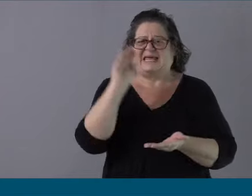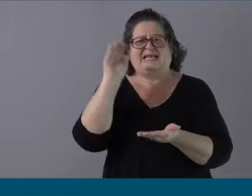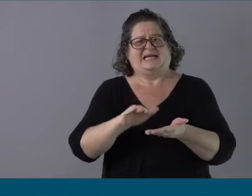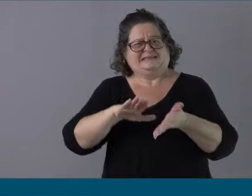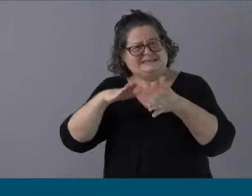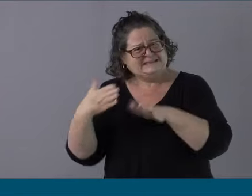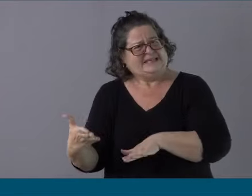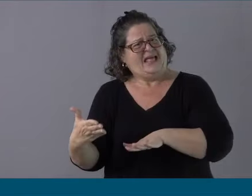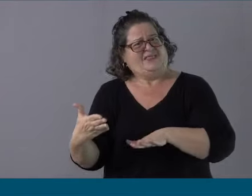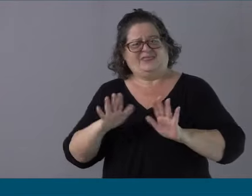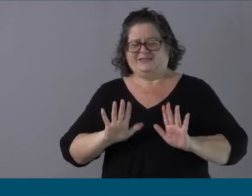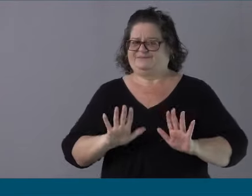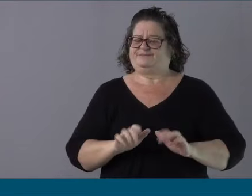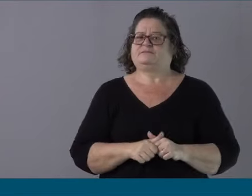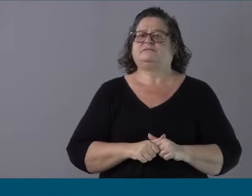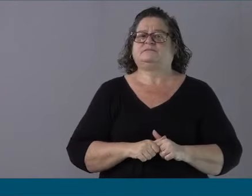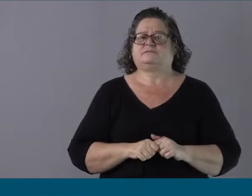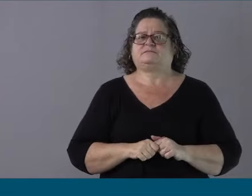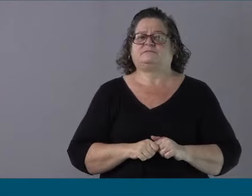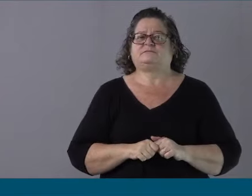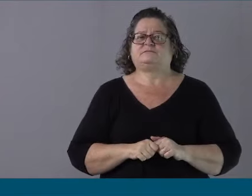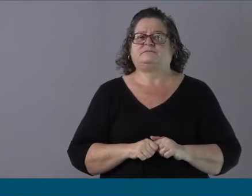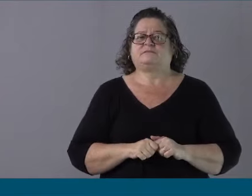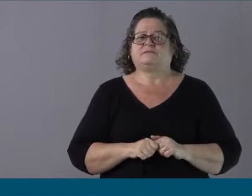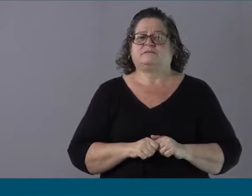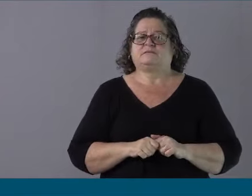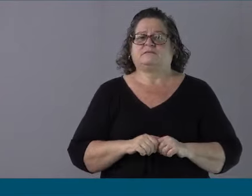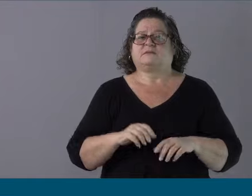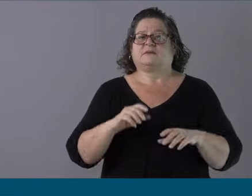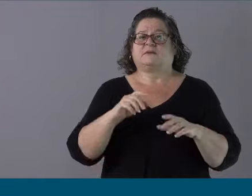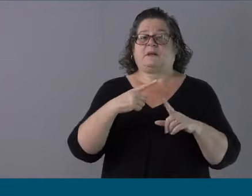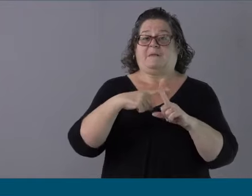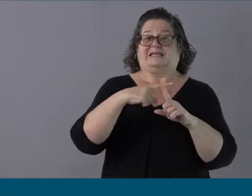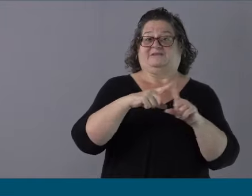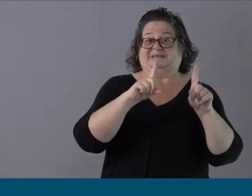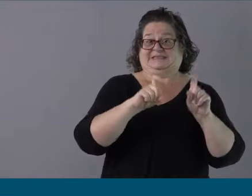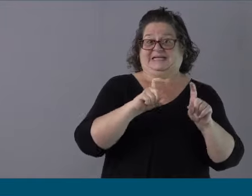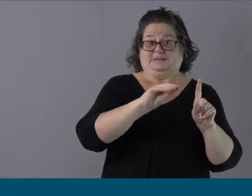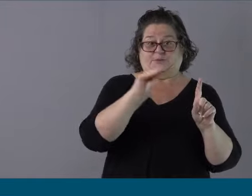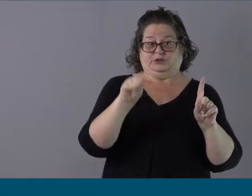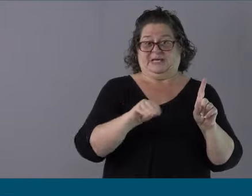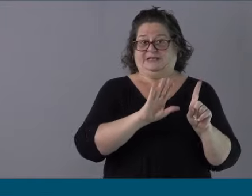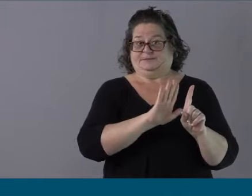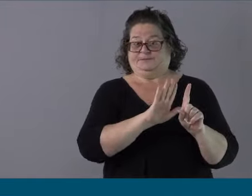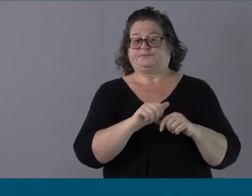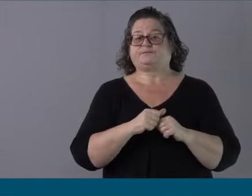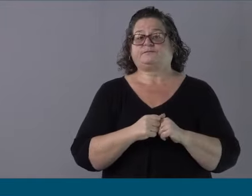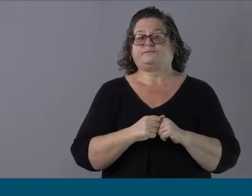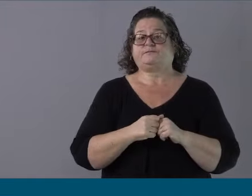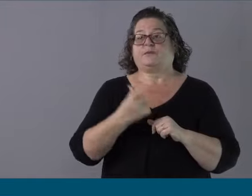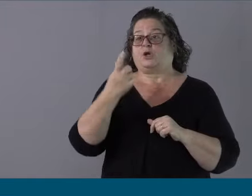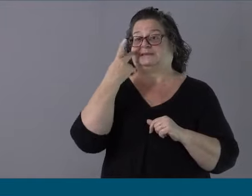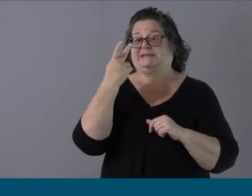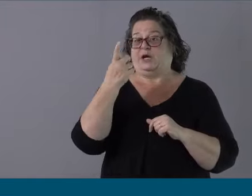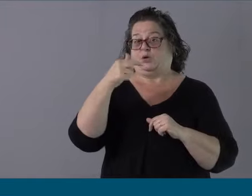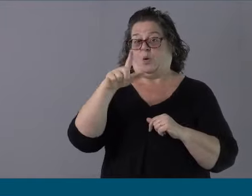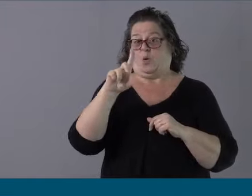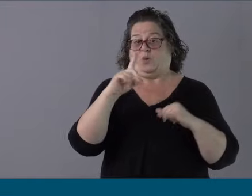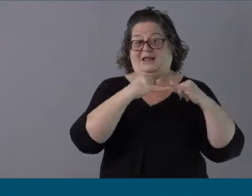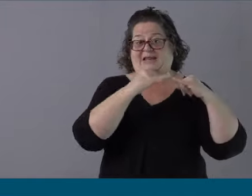Percentage of positive tests. We had weeks, the gold line is the percent positivity. The blue mountain is